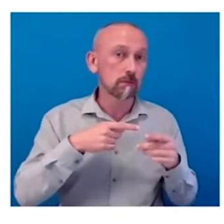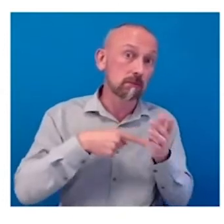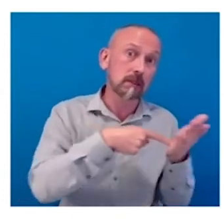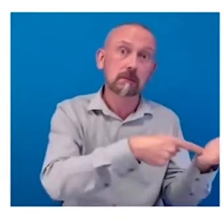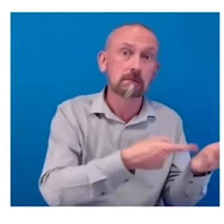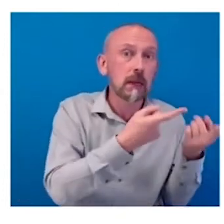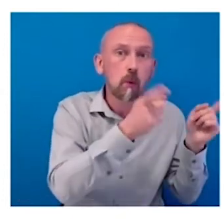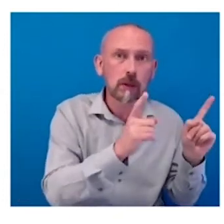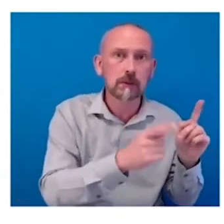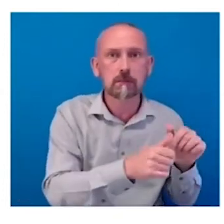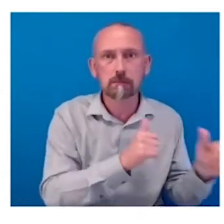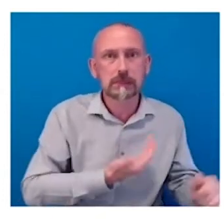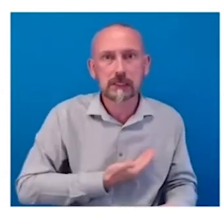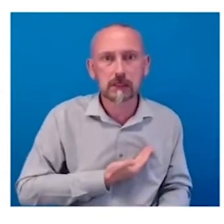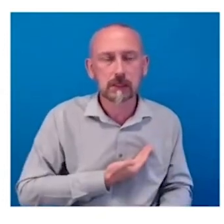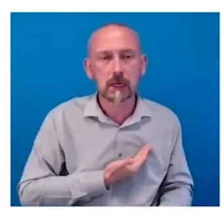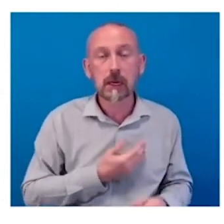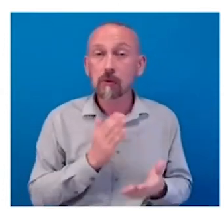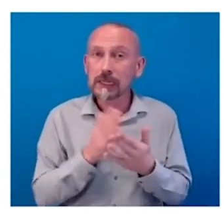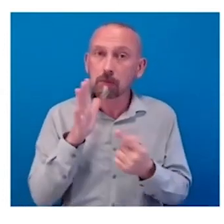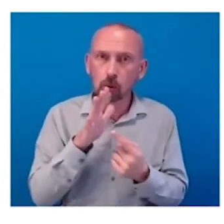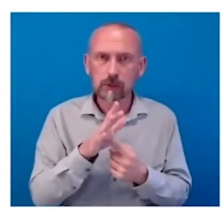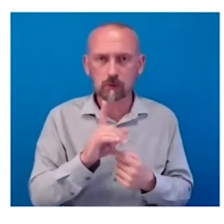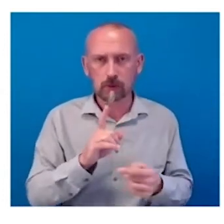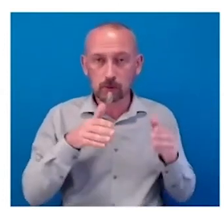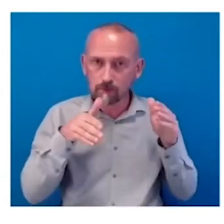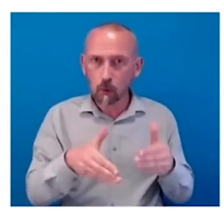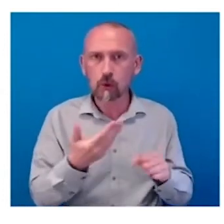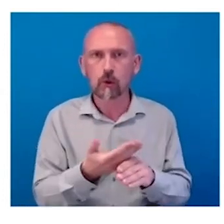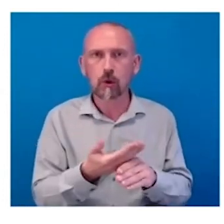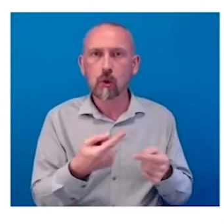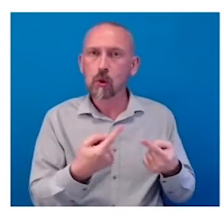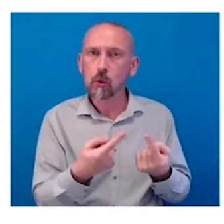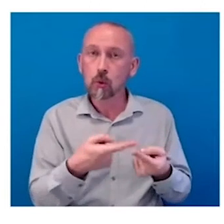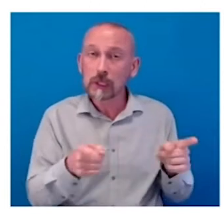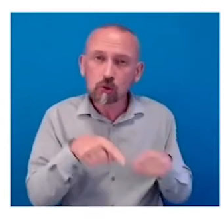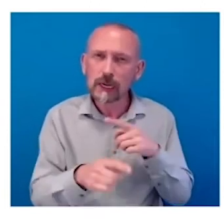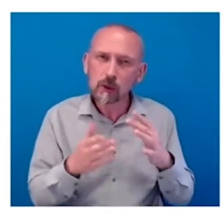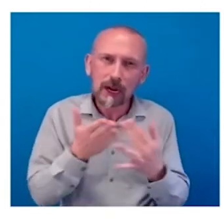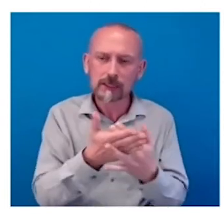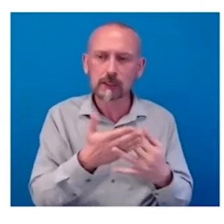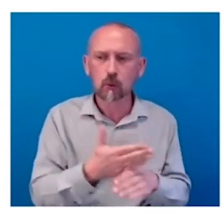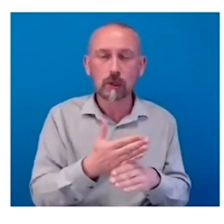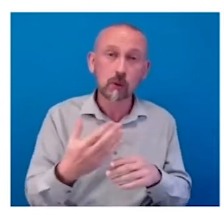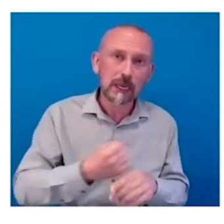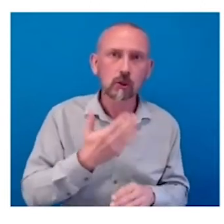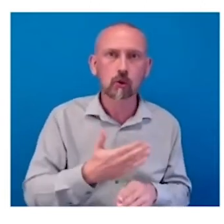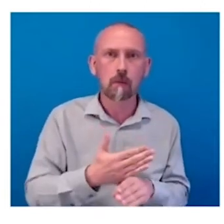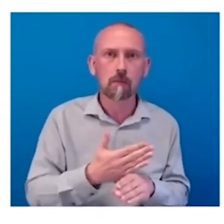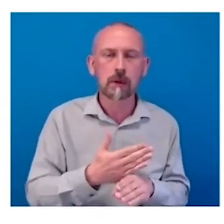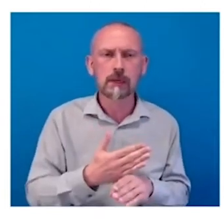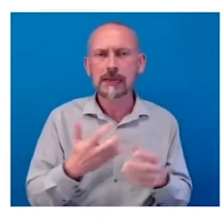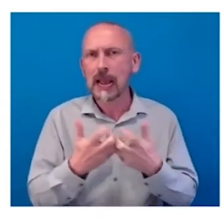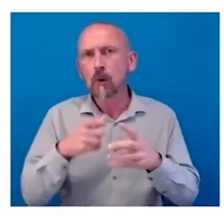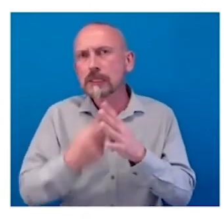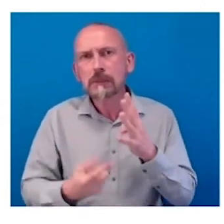experiences of disabled people trying to enter work and where digital inaccessibility comes into play. How